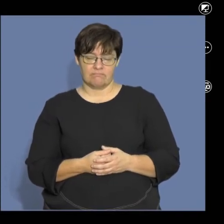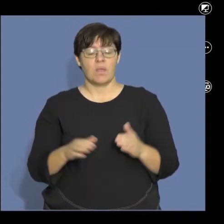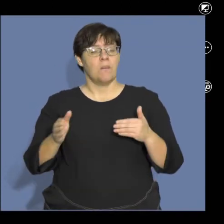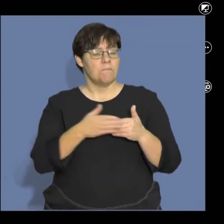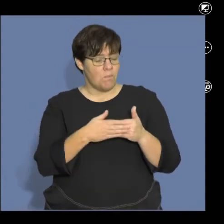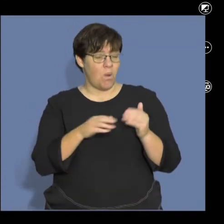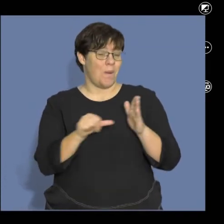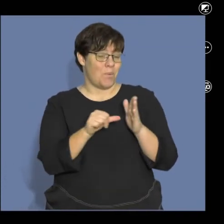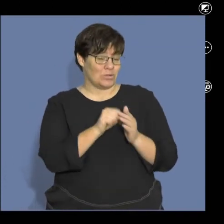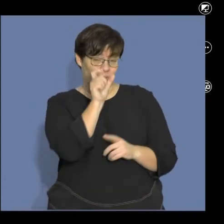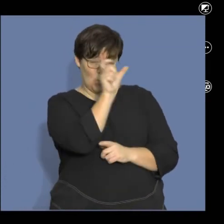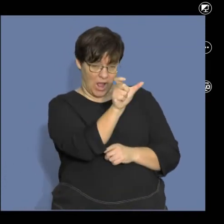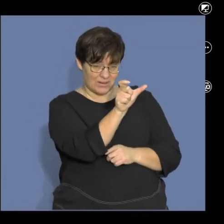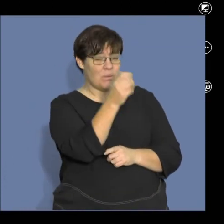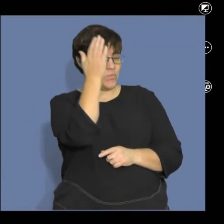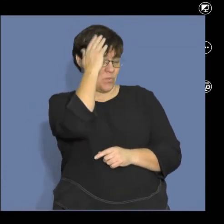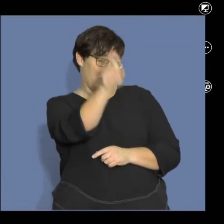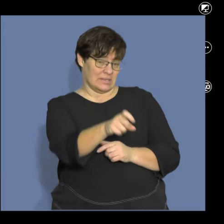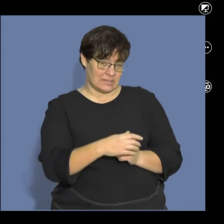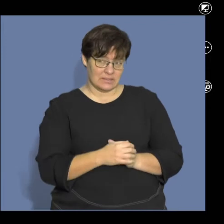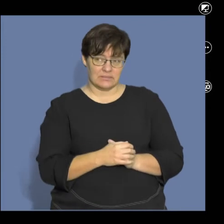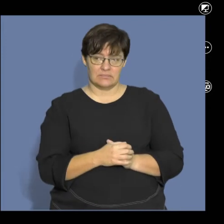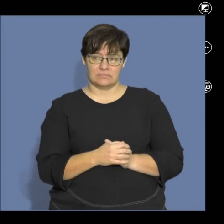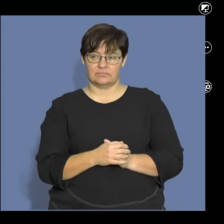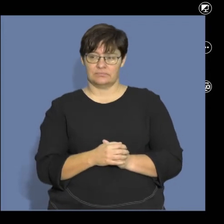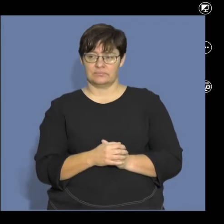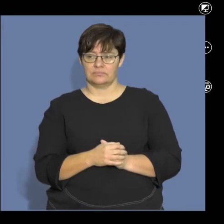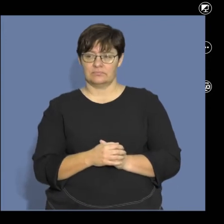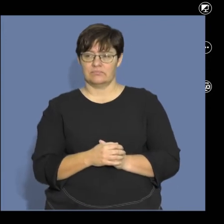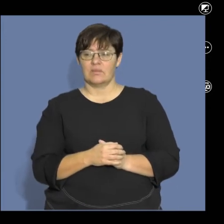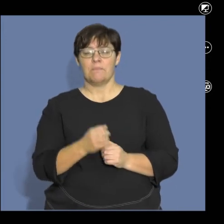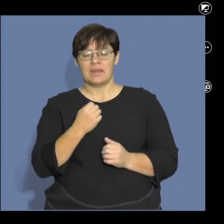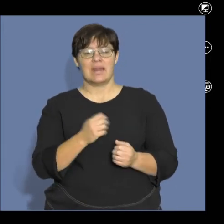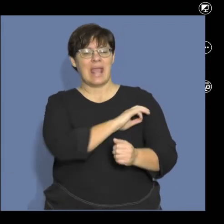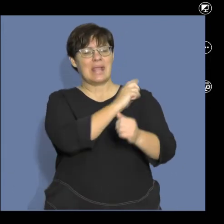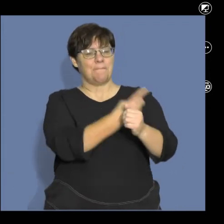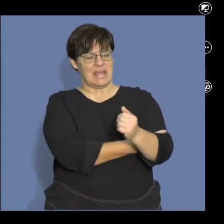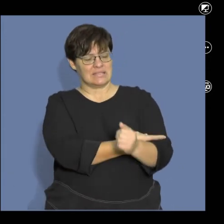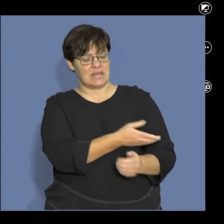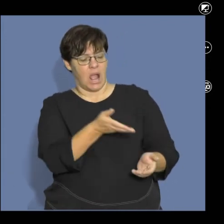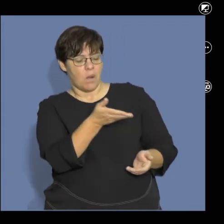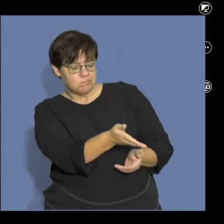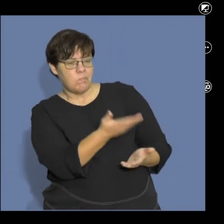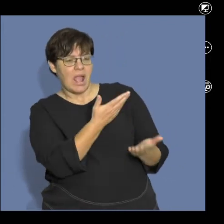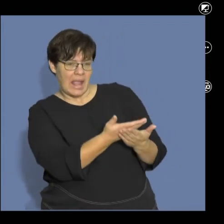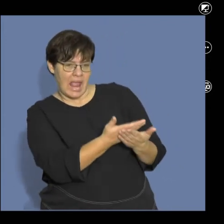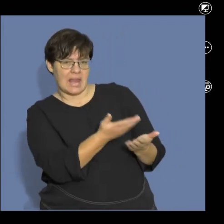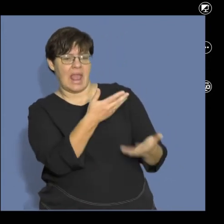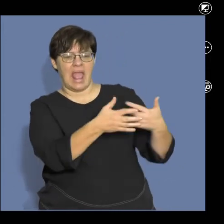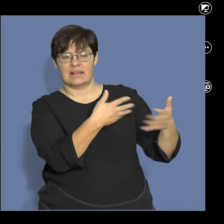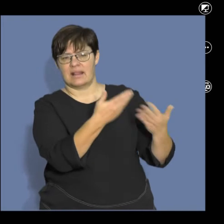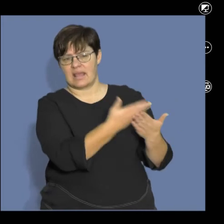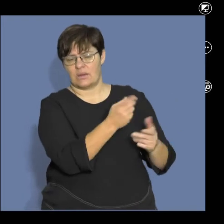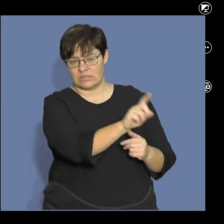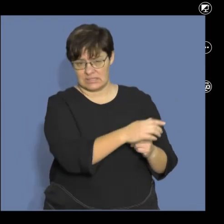Another key word that you need to be familiar with, and that is carrying capacity, and